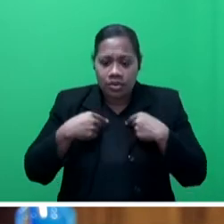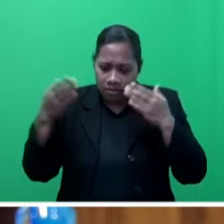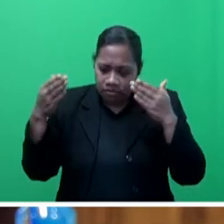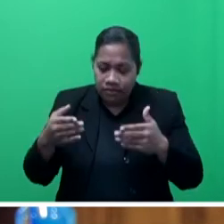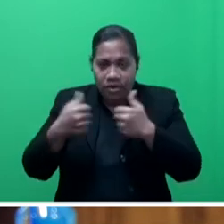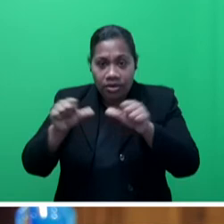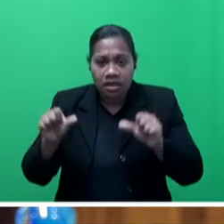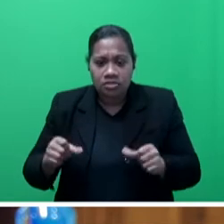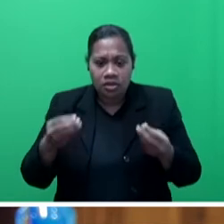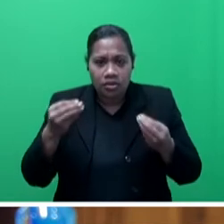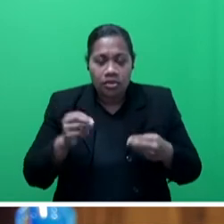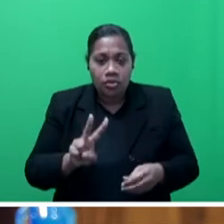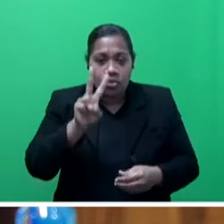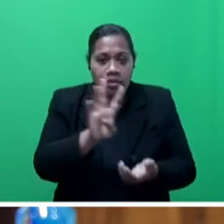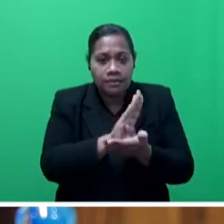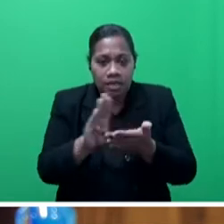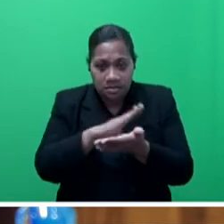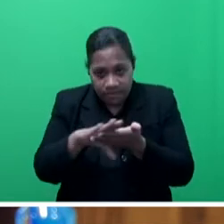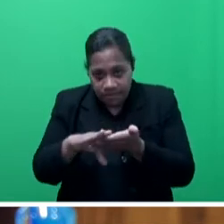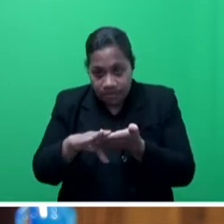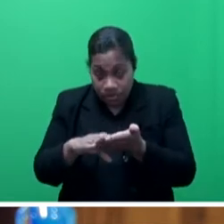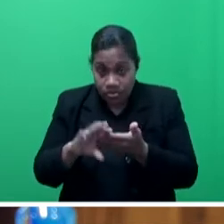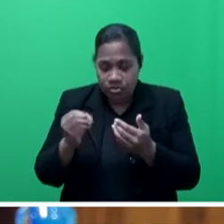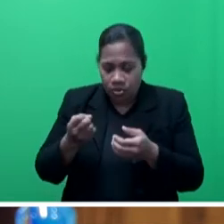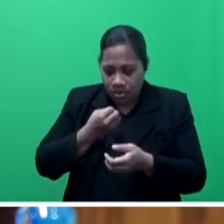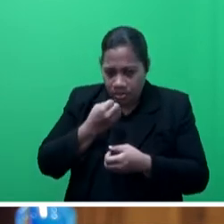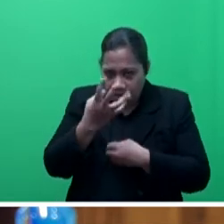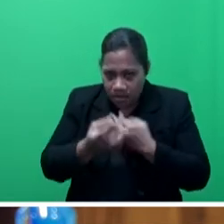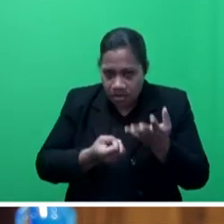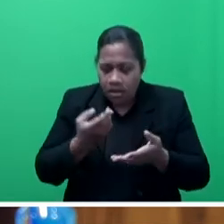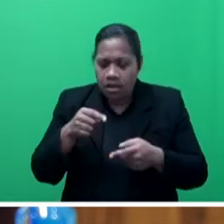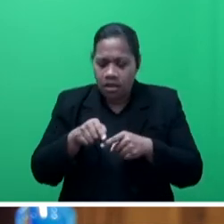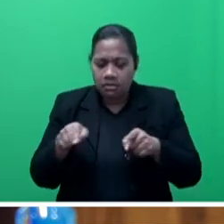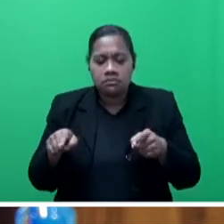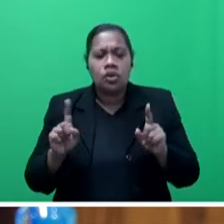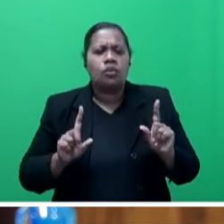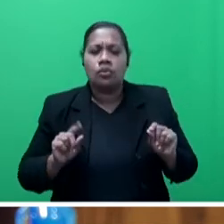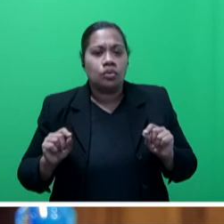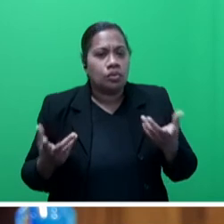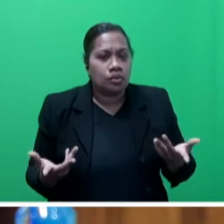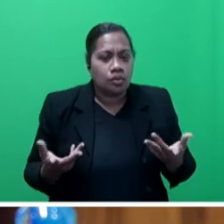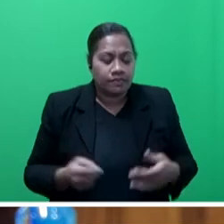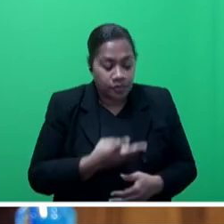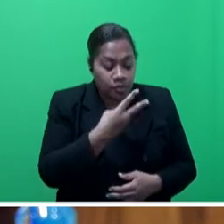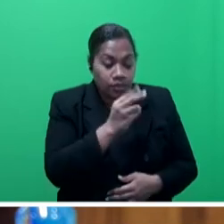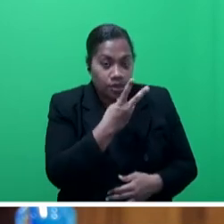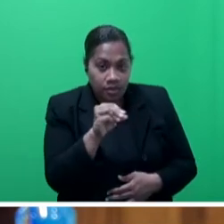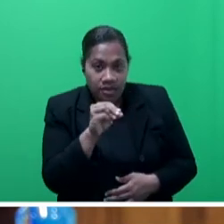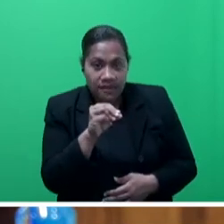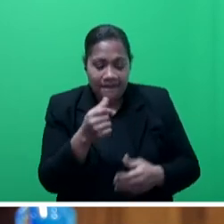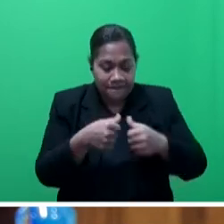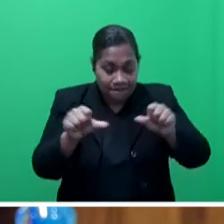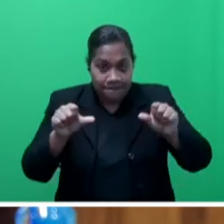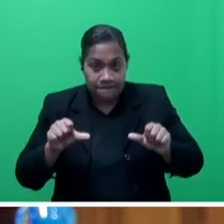Now, having said that, the question then arises is, what do you do with the surplus, Mr. Speaker said? 2020, the